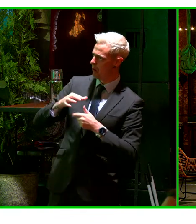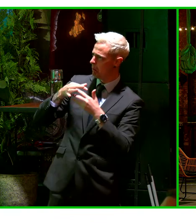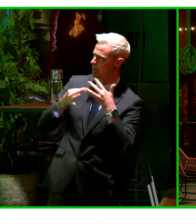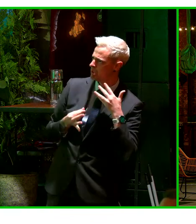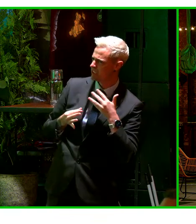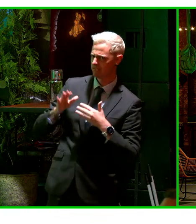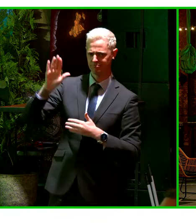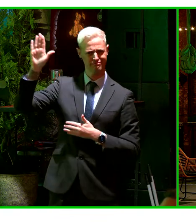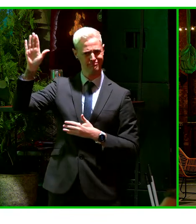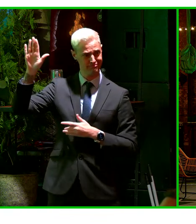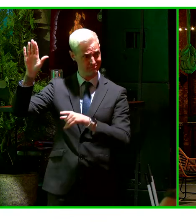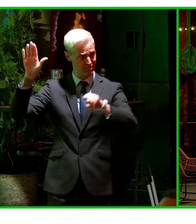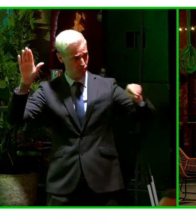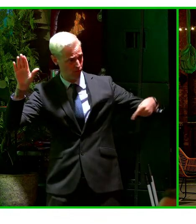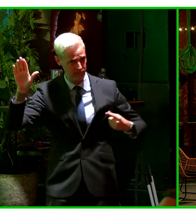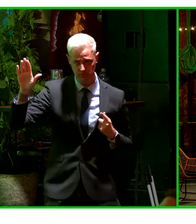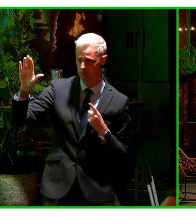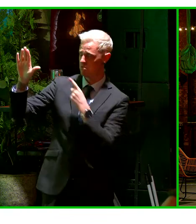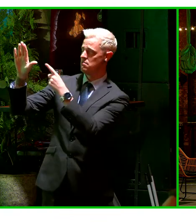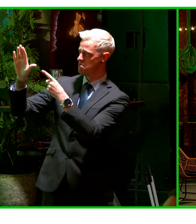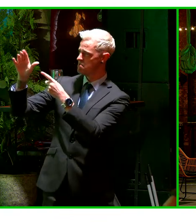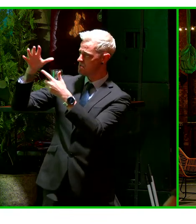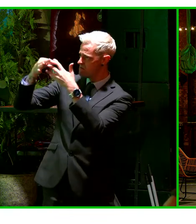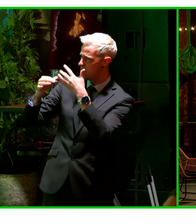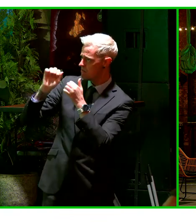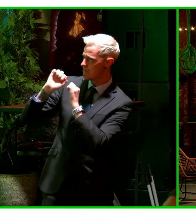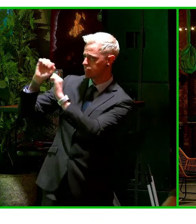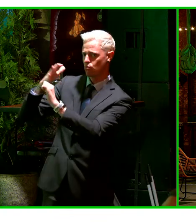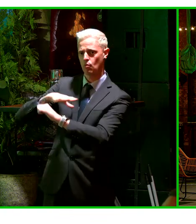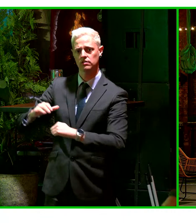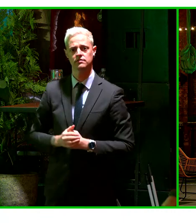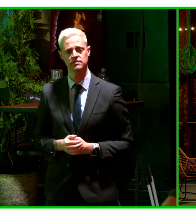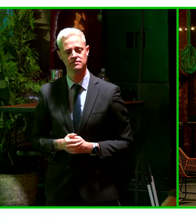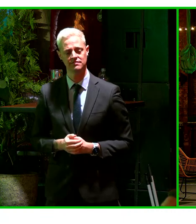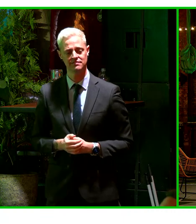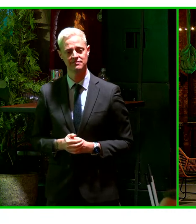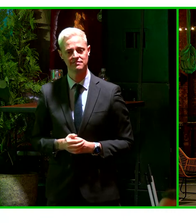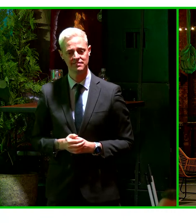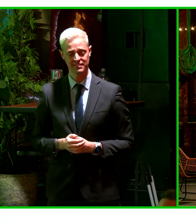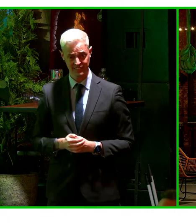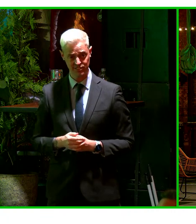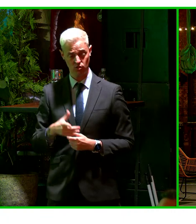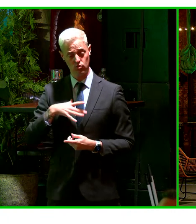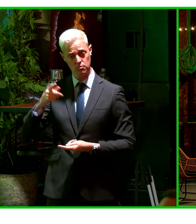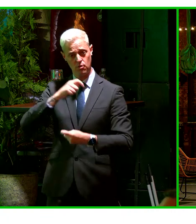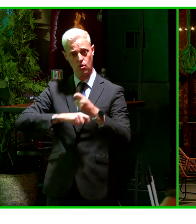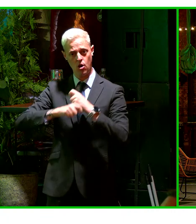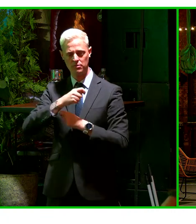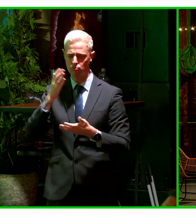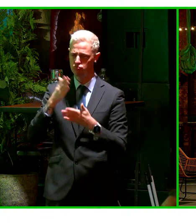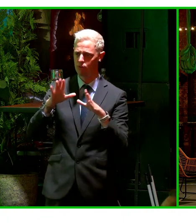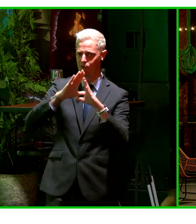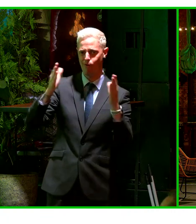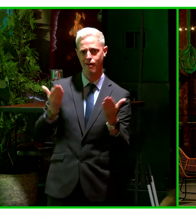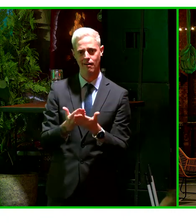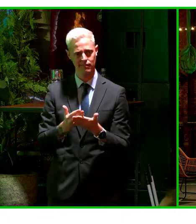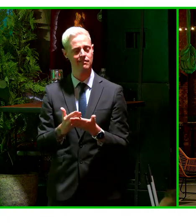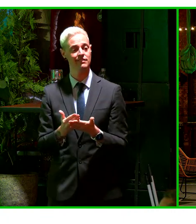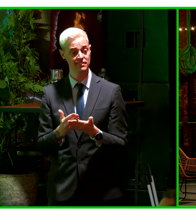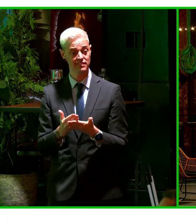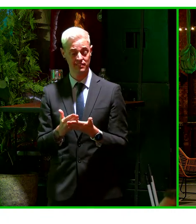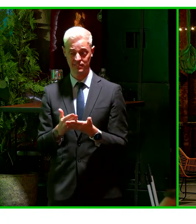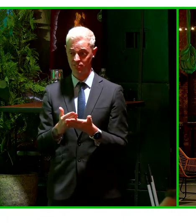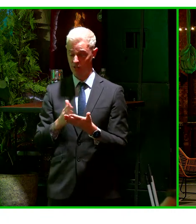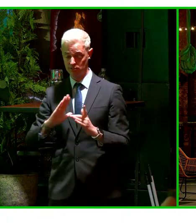seems. Let's root COP26 in the real world and show how the drive to